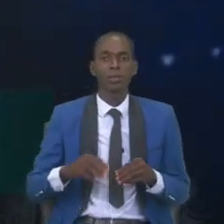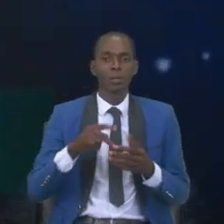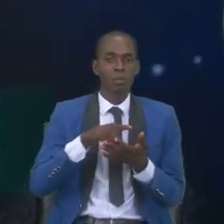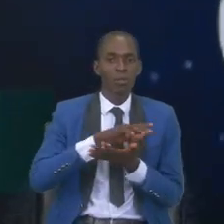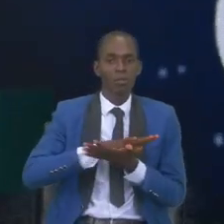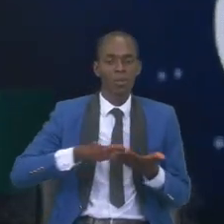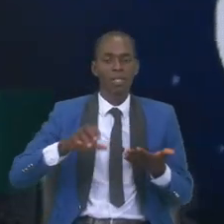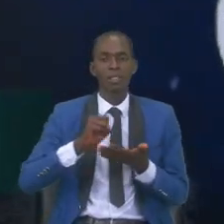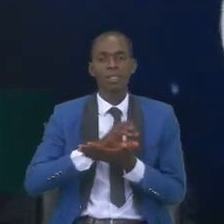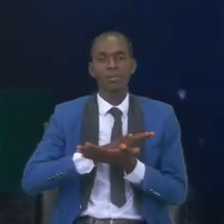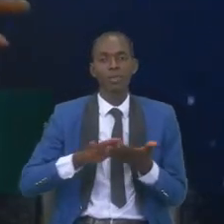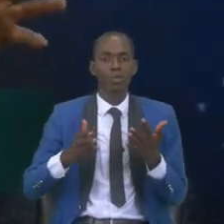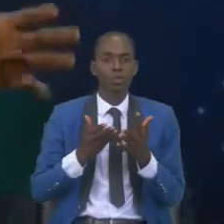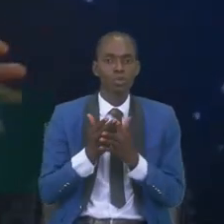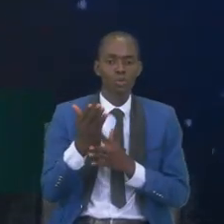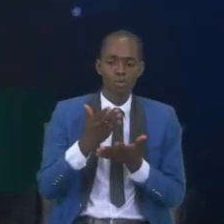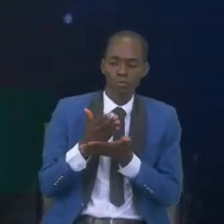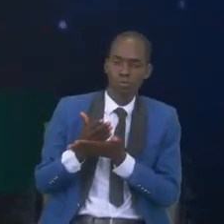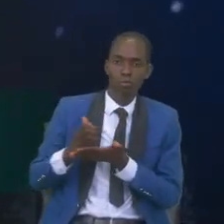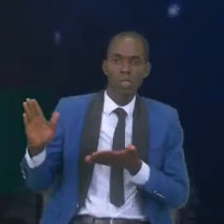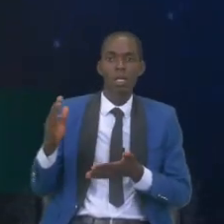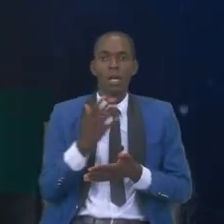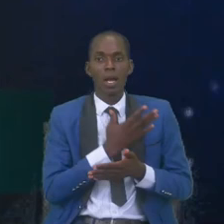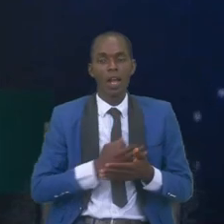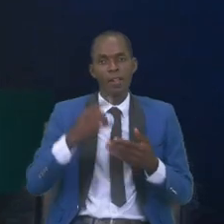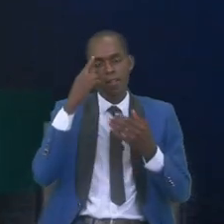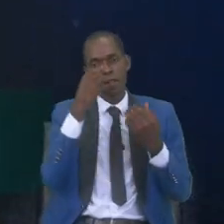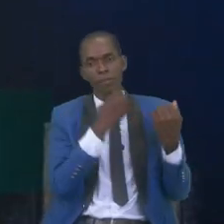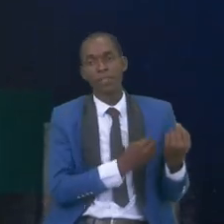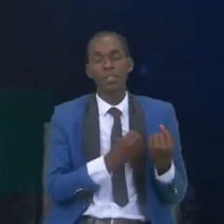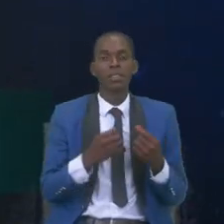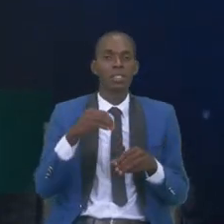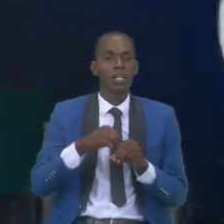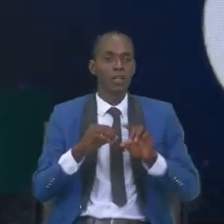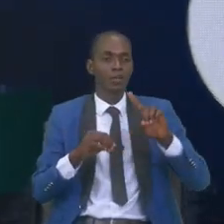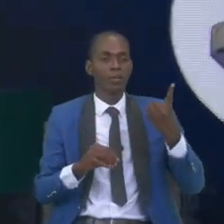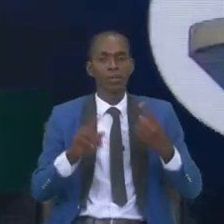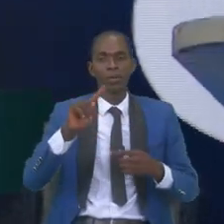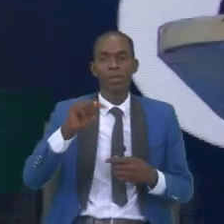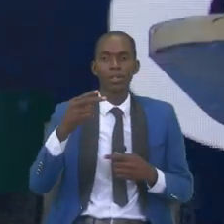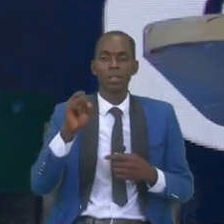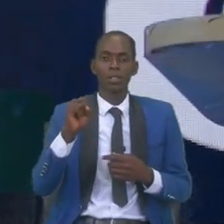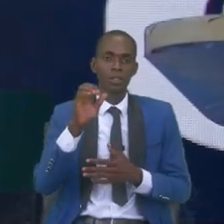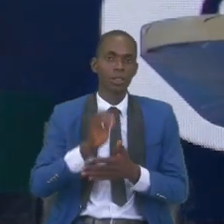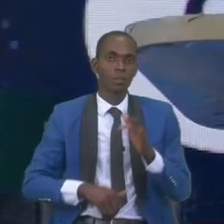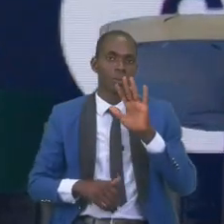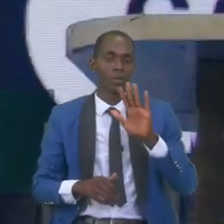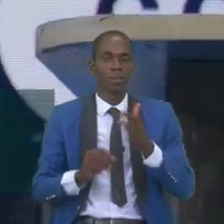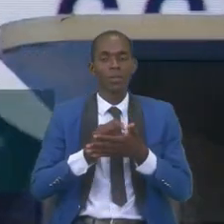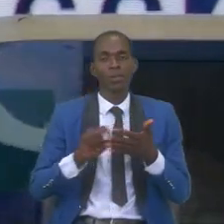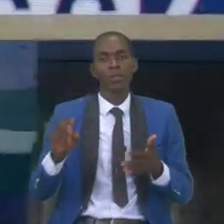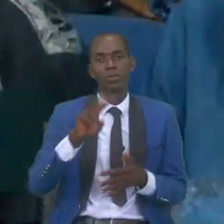sanctification through renunciation and faith. In 1 Thessalonians chapter 5, verse